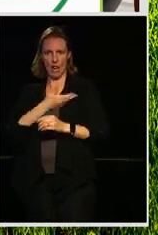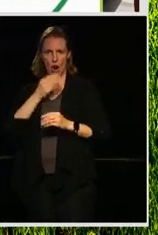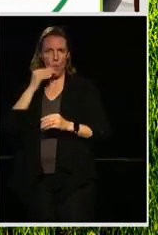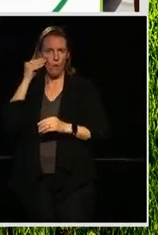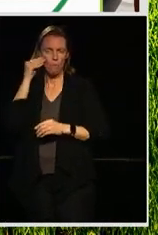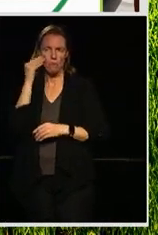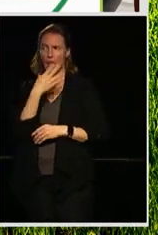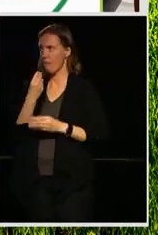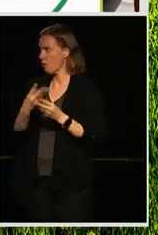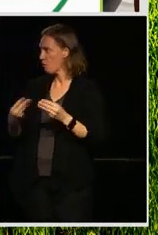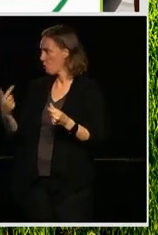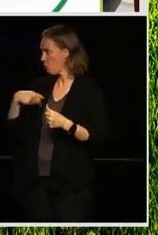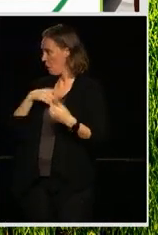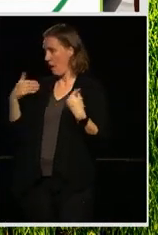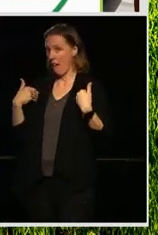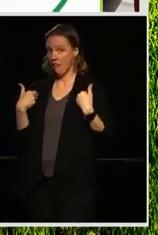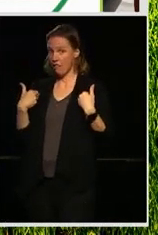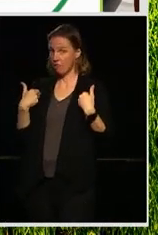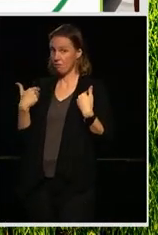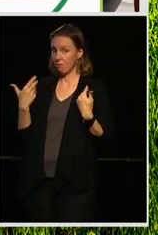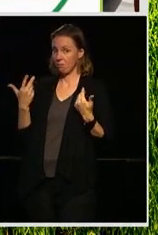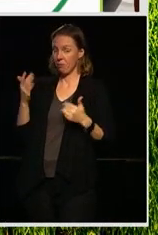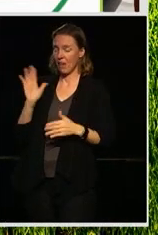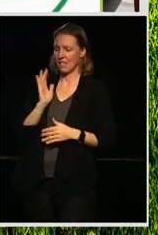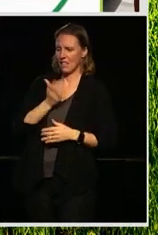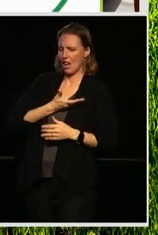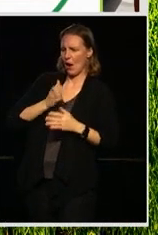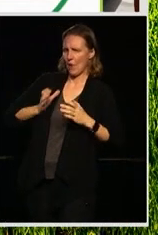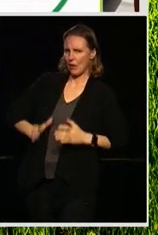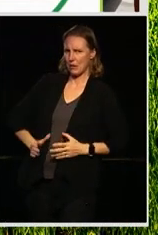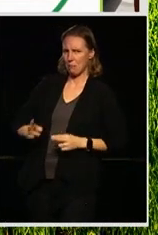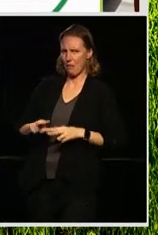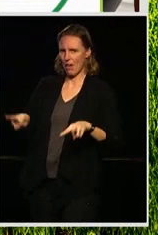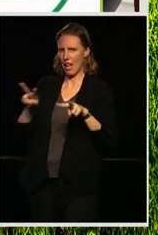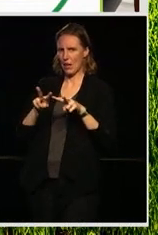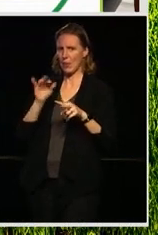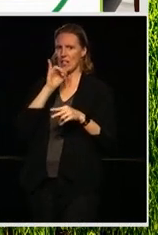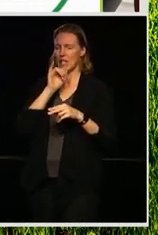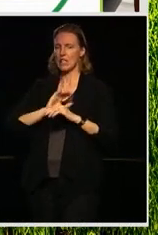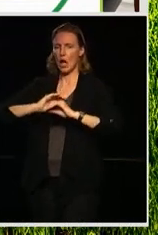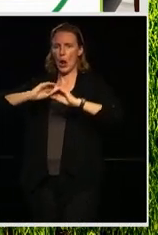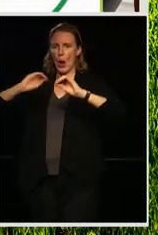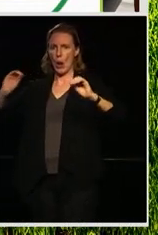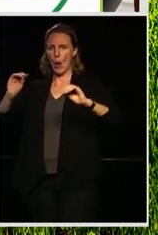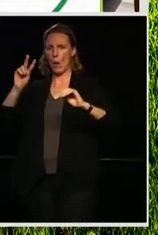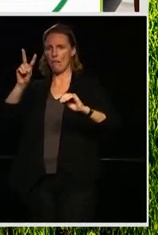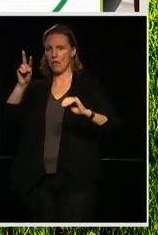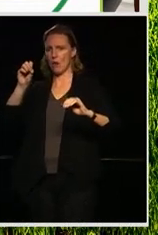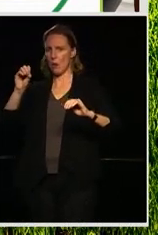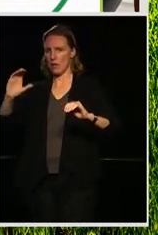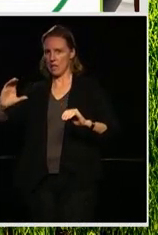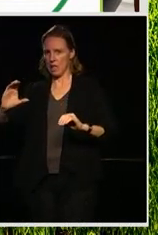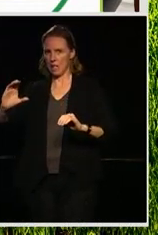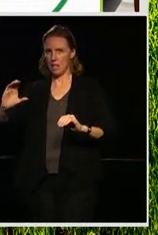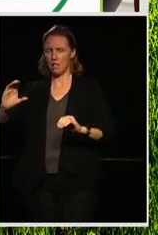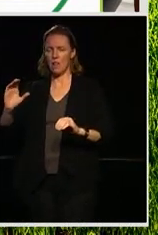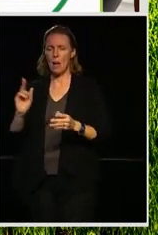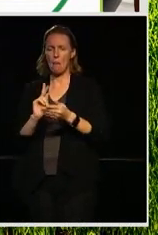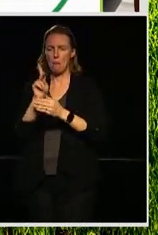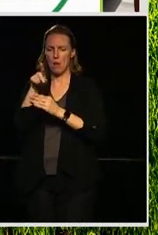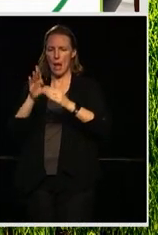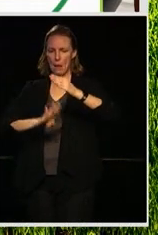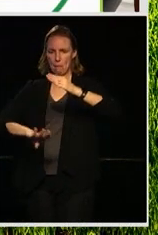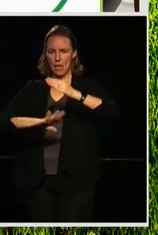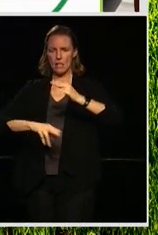And the solution we have, which is our customer value, is a no VOC,